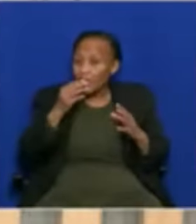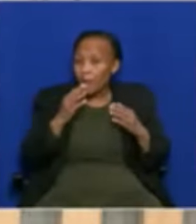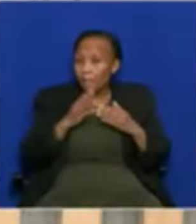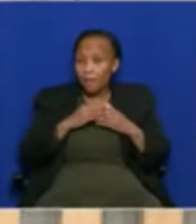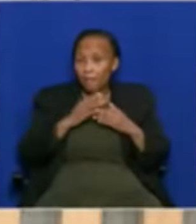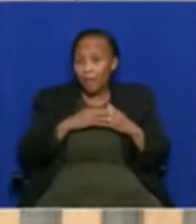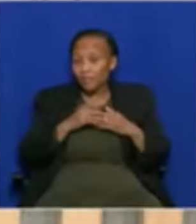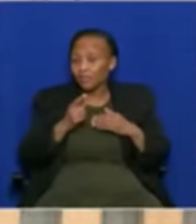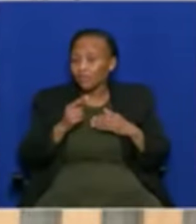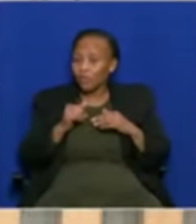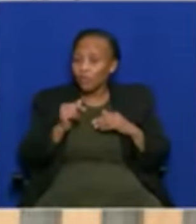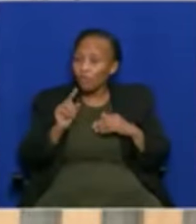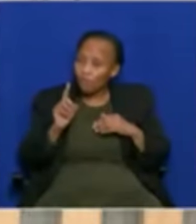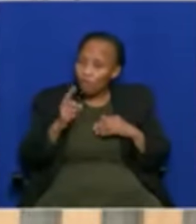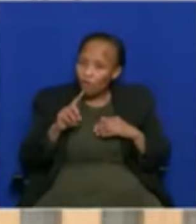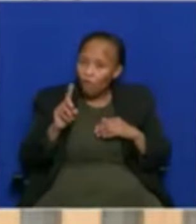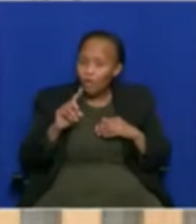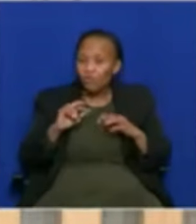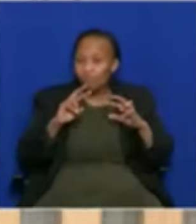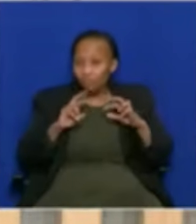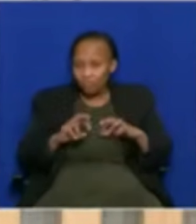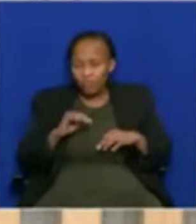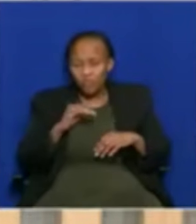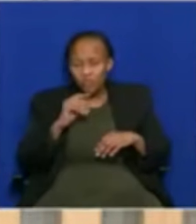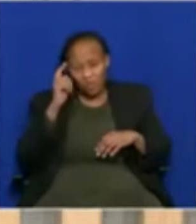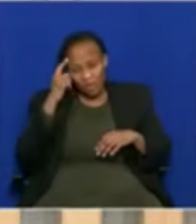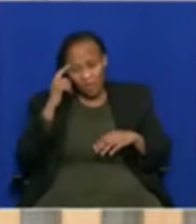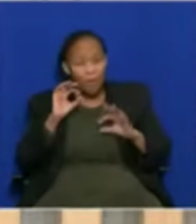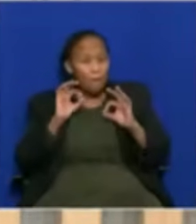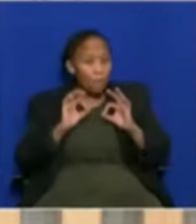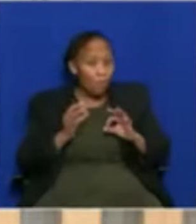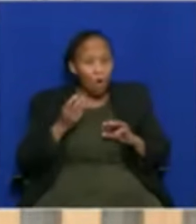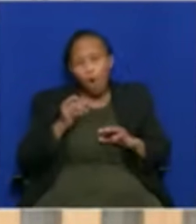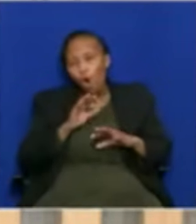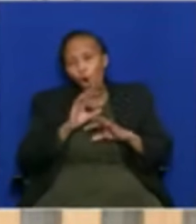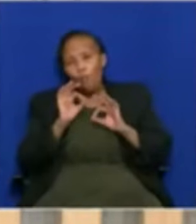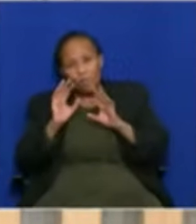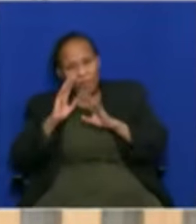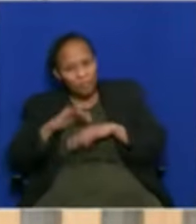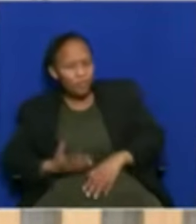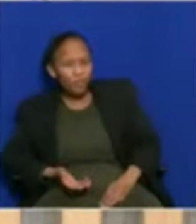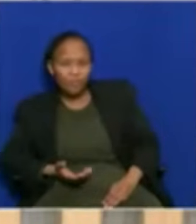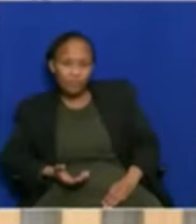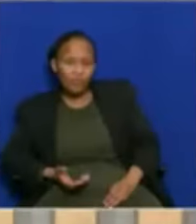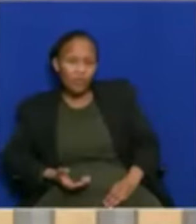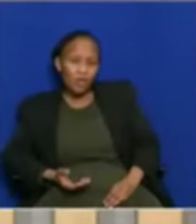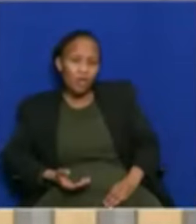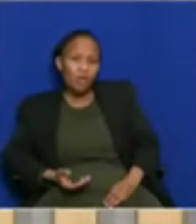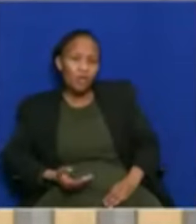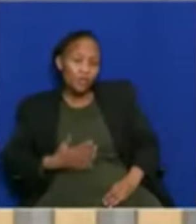it proper or it's not proper. There's nothing to debate. If you're happy with it, I'll move on.